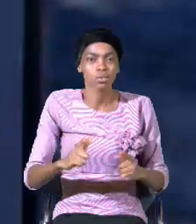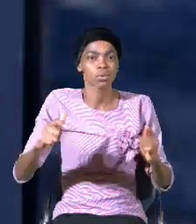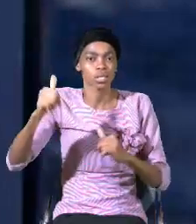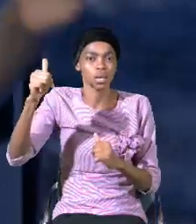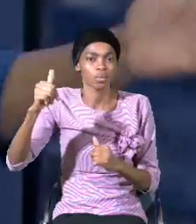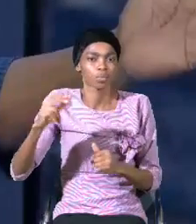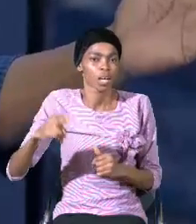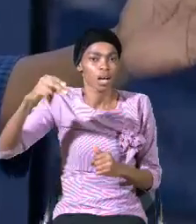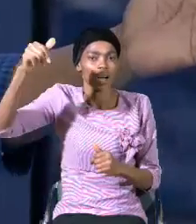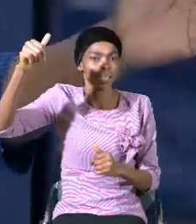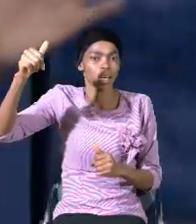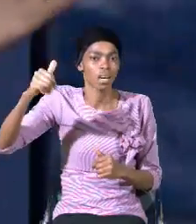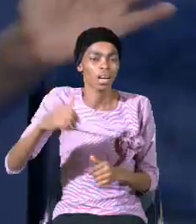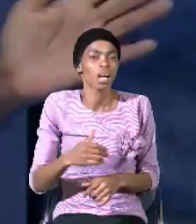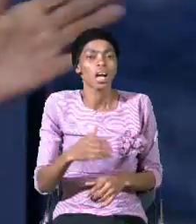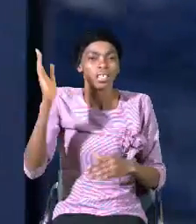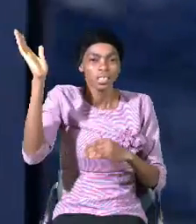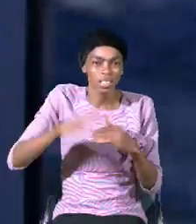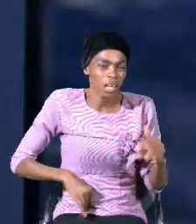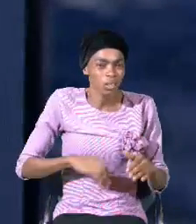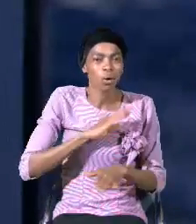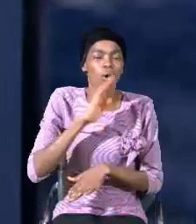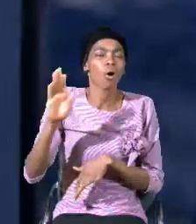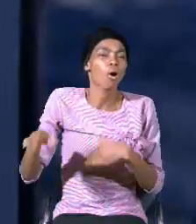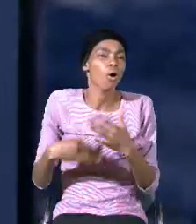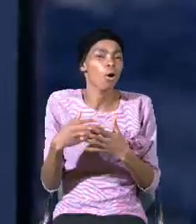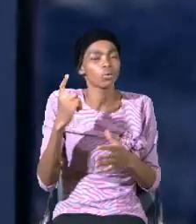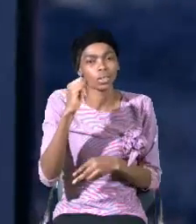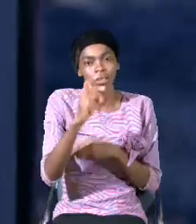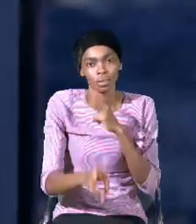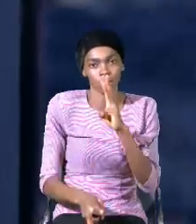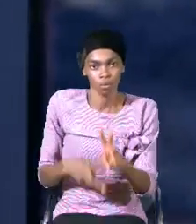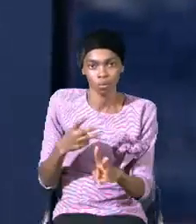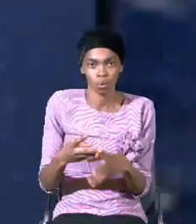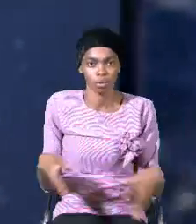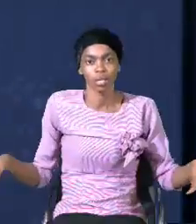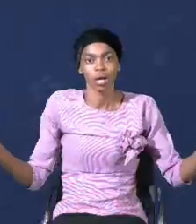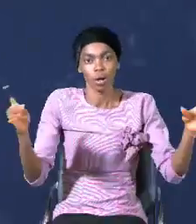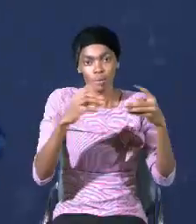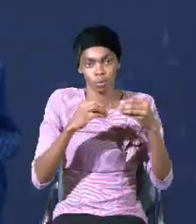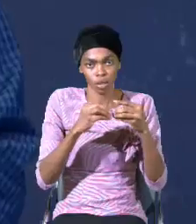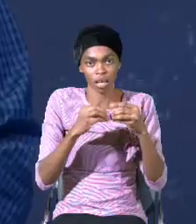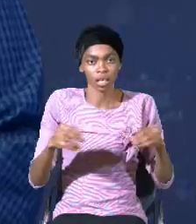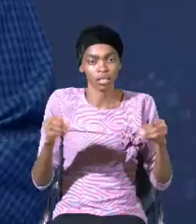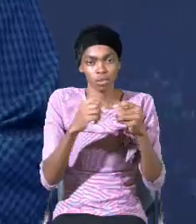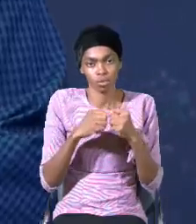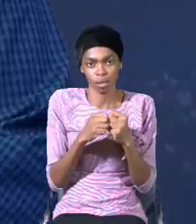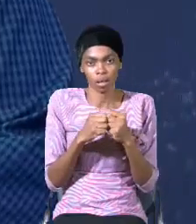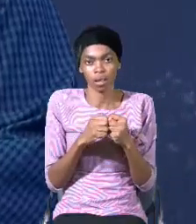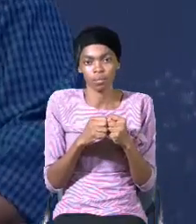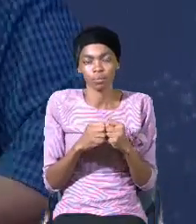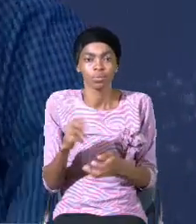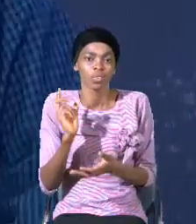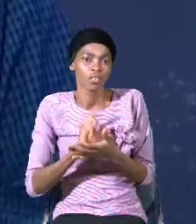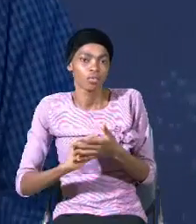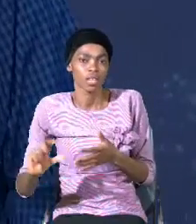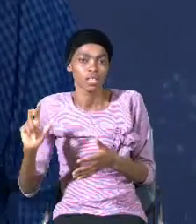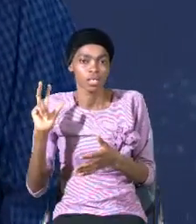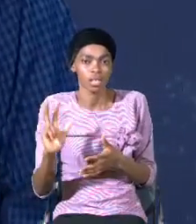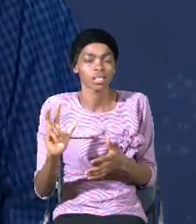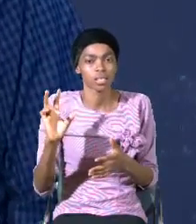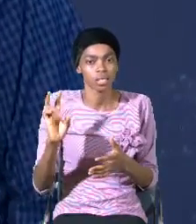and is more eternal than all the world put together. Verse 37 then tells us, of